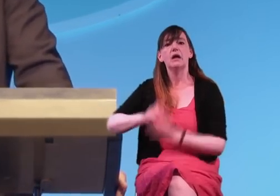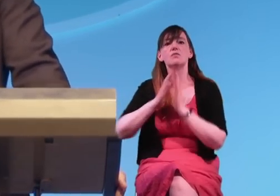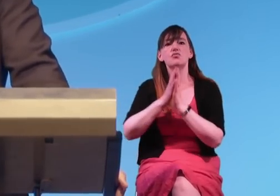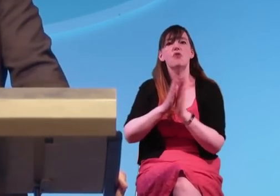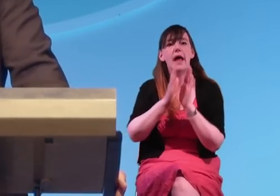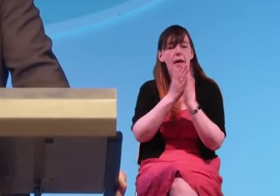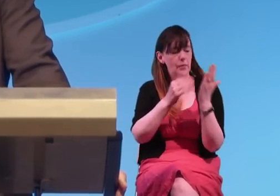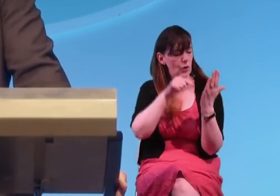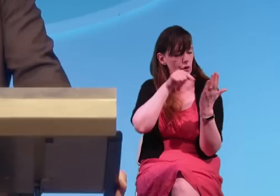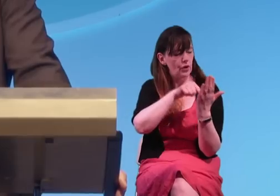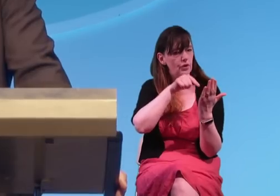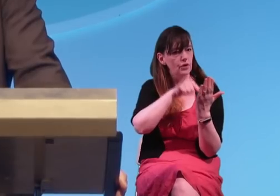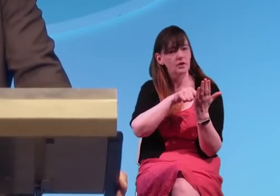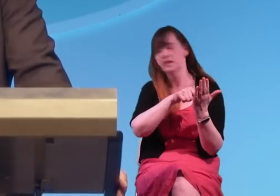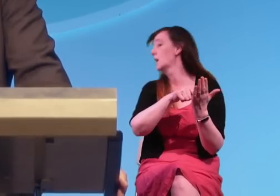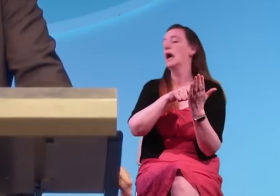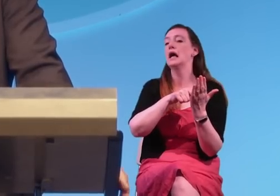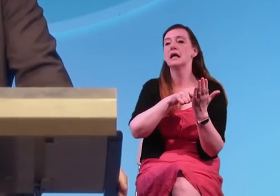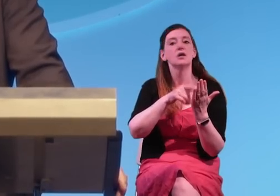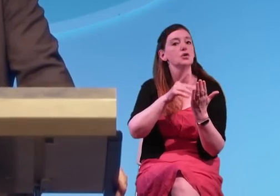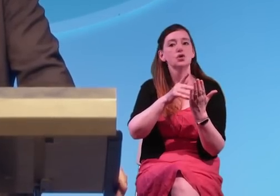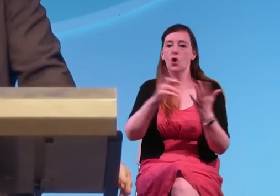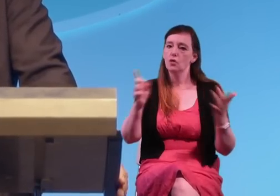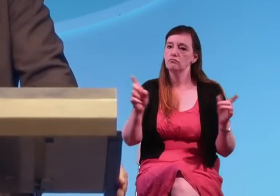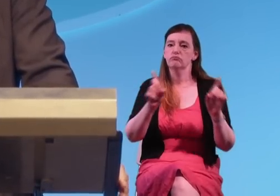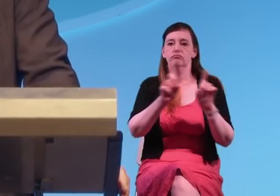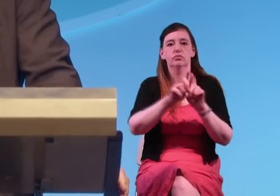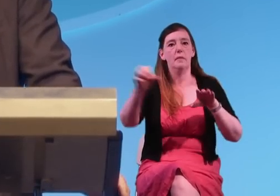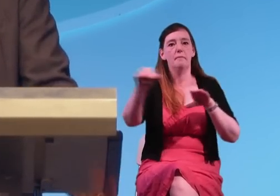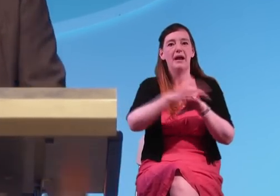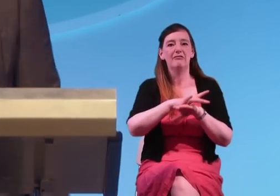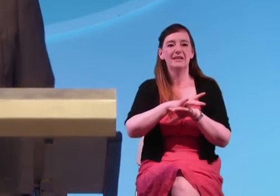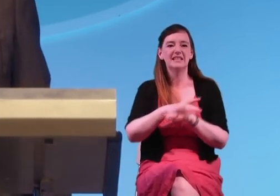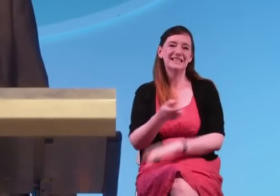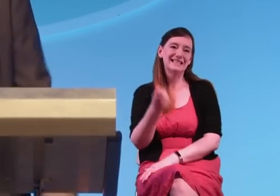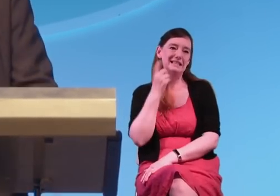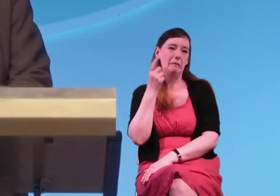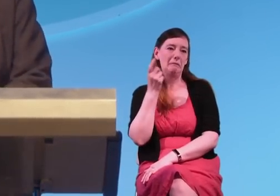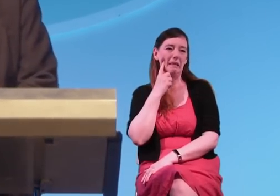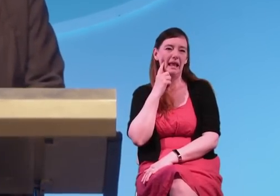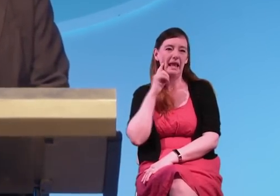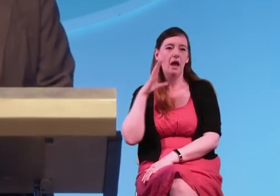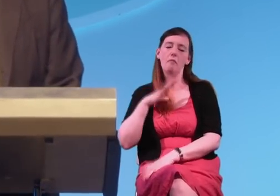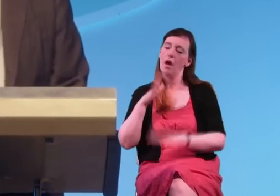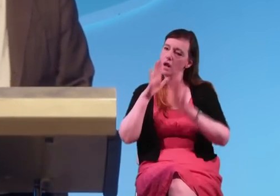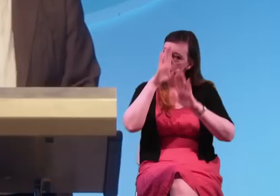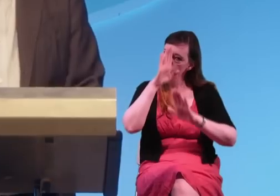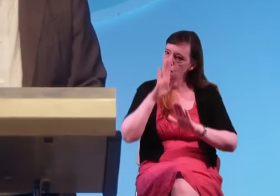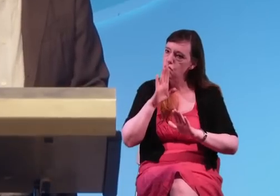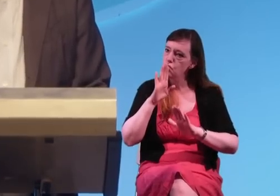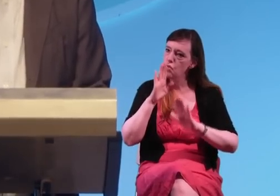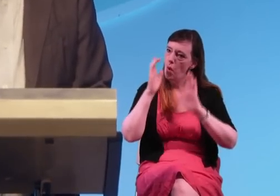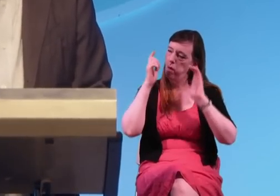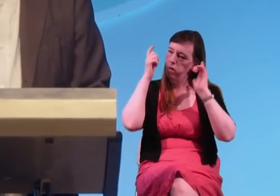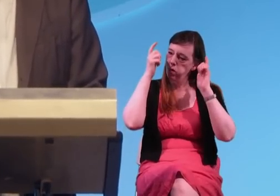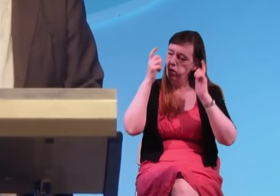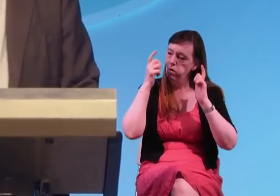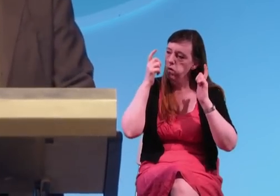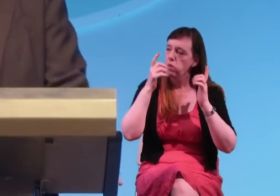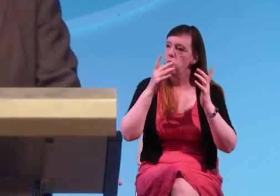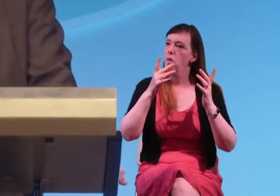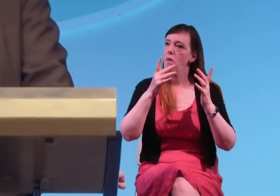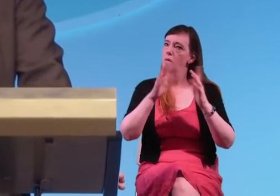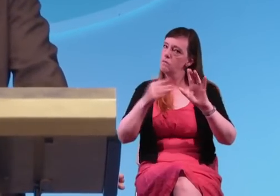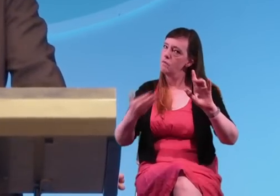think it says, you know, this is not to be entered upon lightly or carelessly, but thoughtfully, with due reverence for God and for the purposes for which it